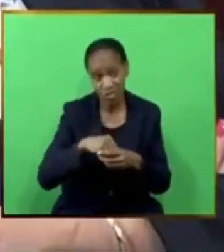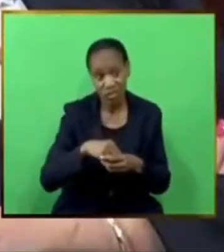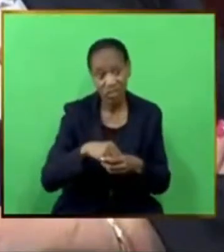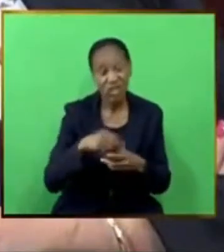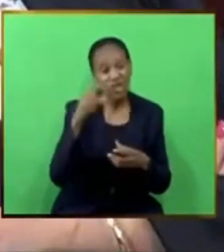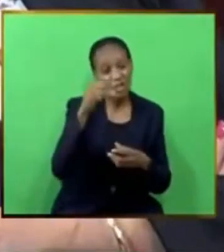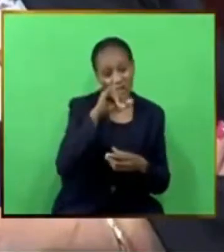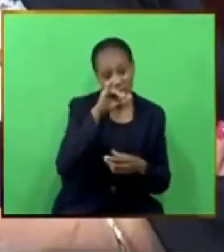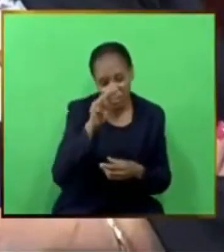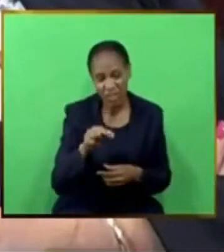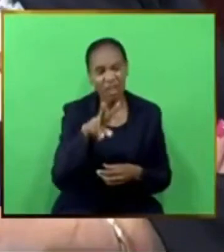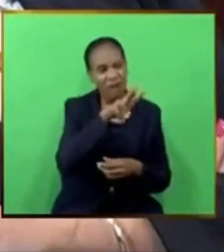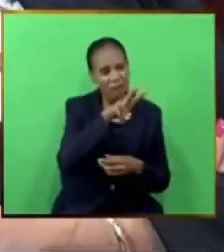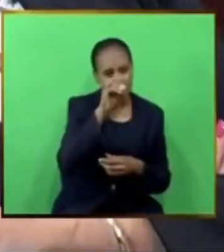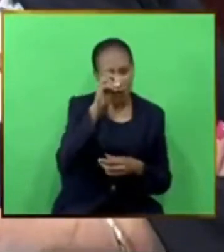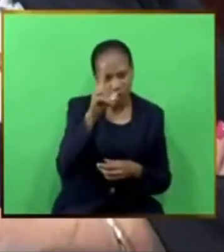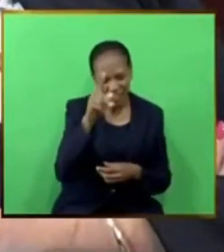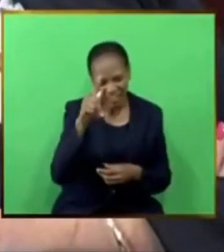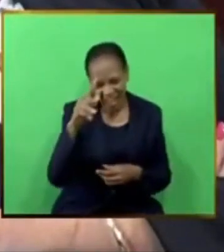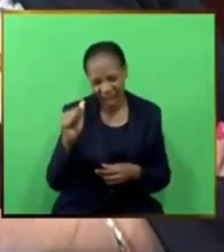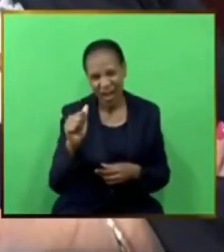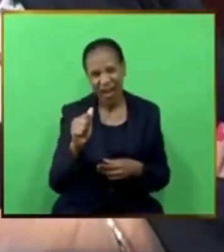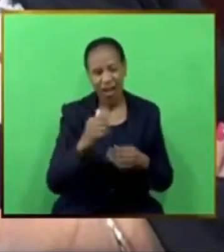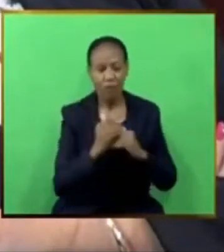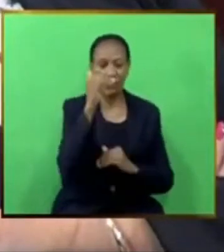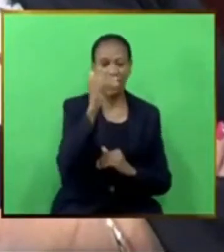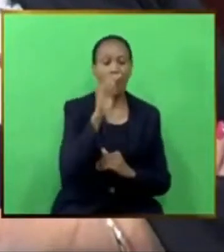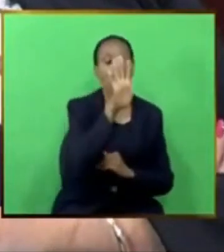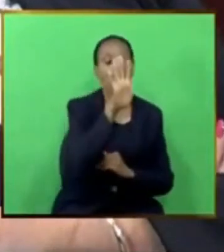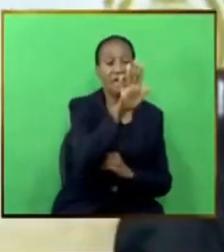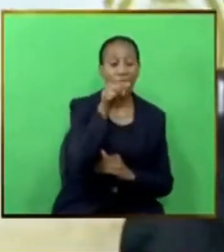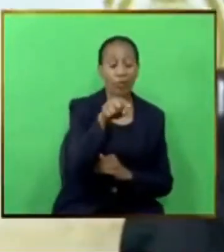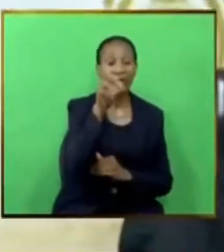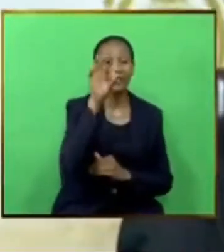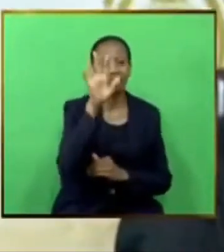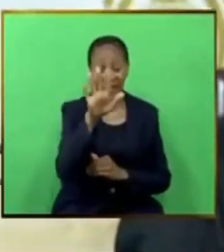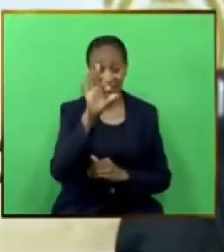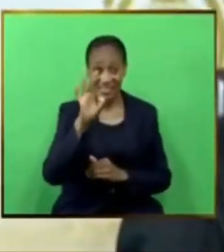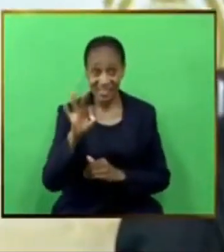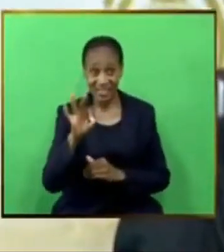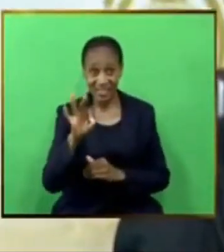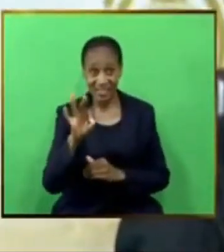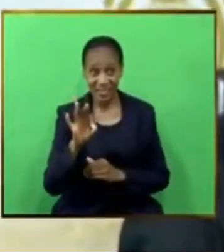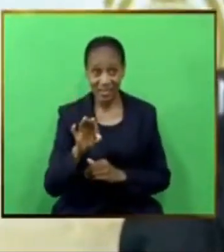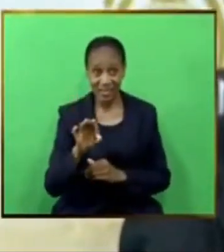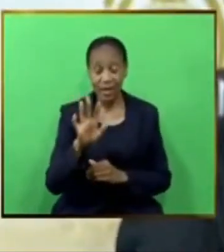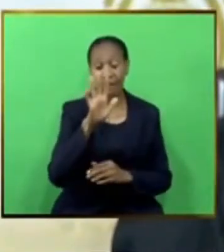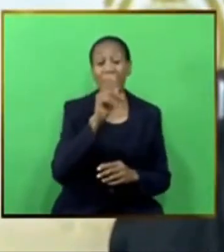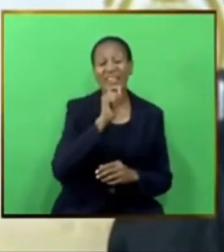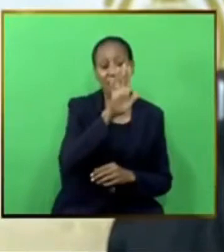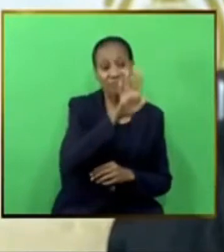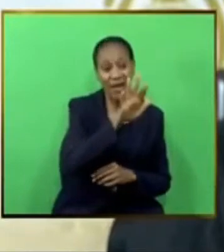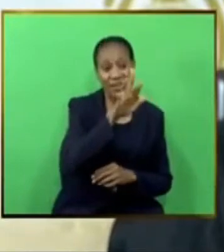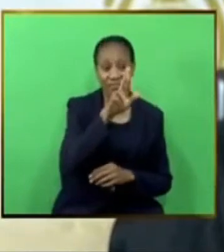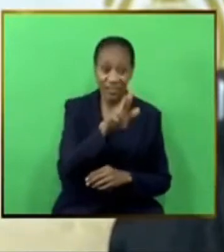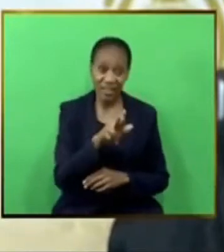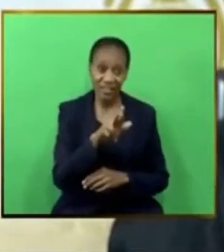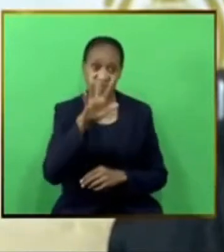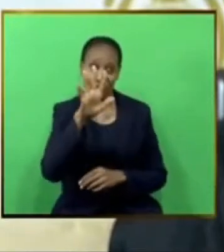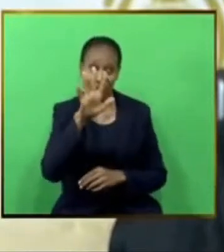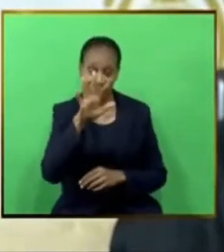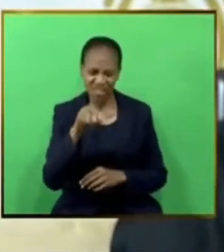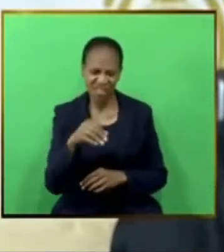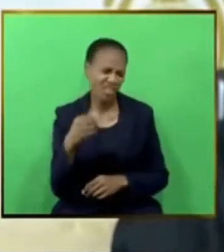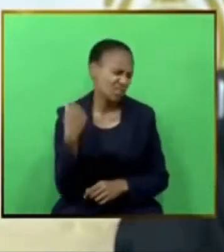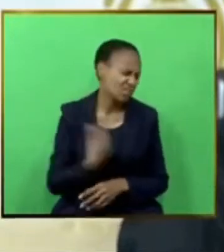gin and vodka increases by 5.53, 5 rand 53 cents. Salim